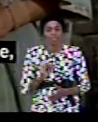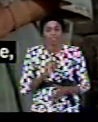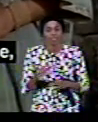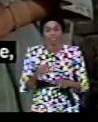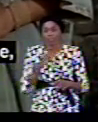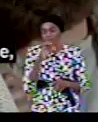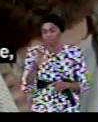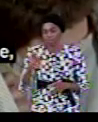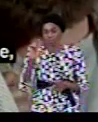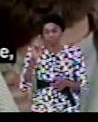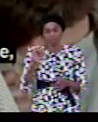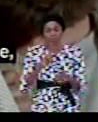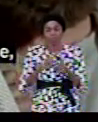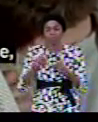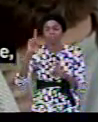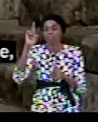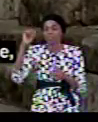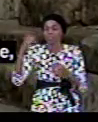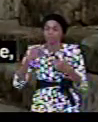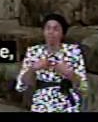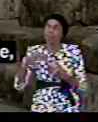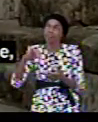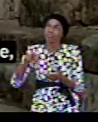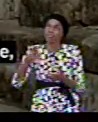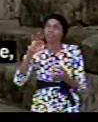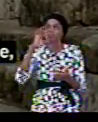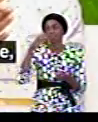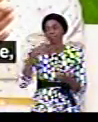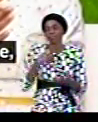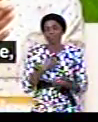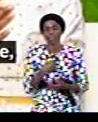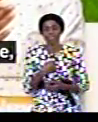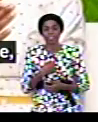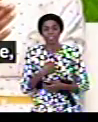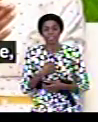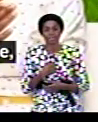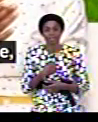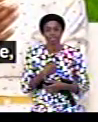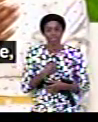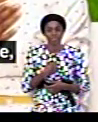I did not choose you, but you have chosen me,